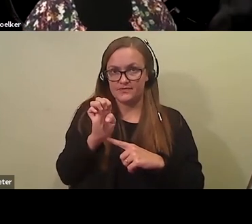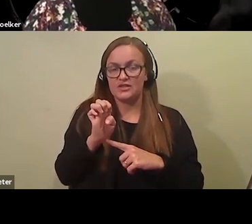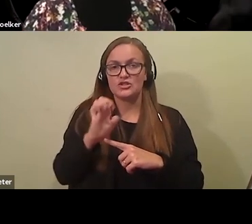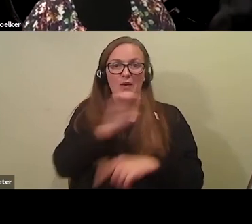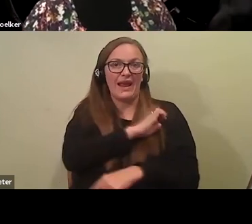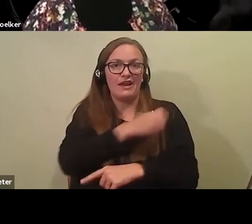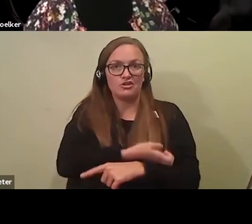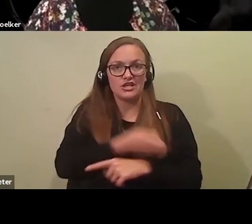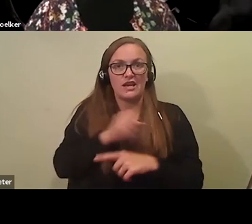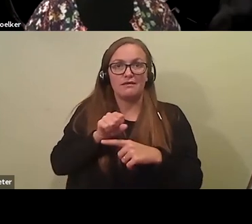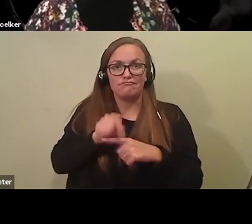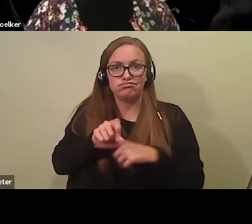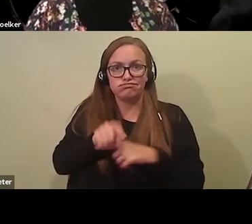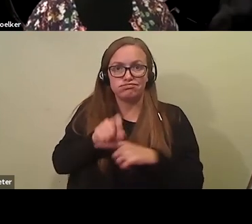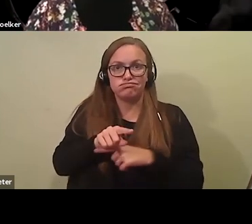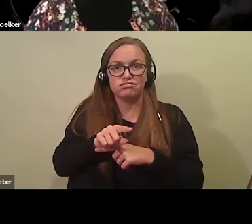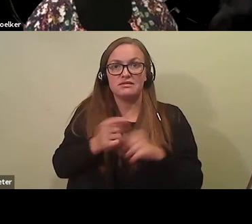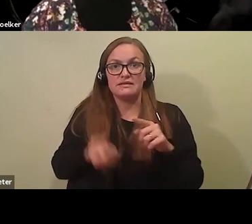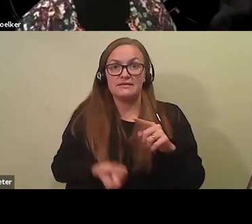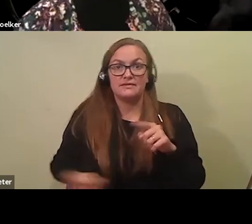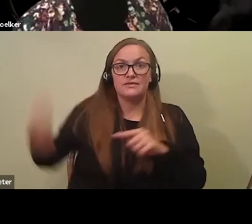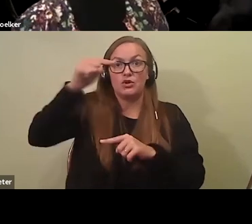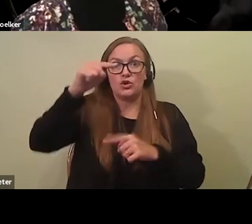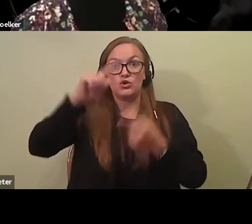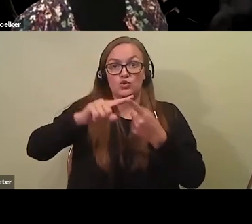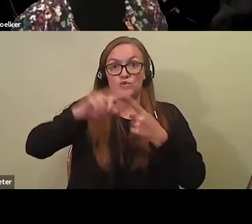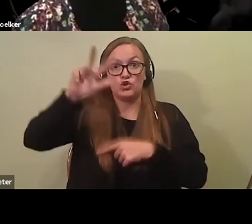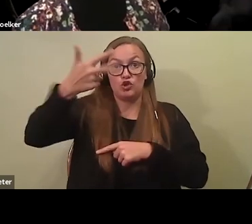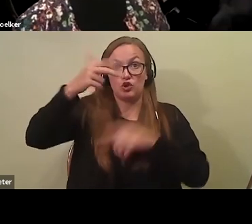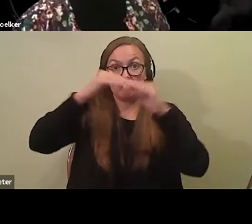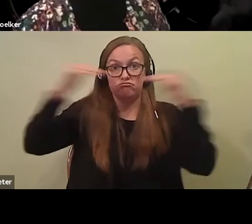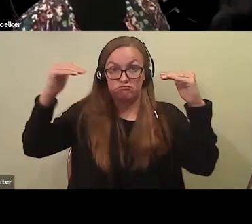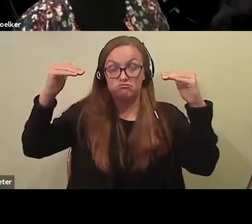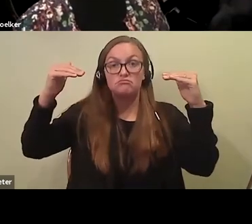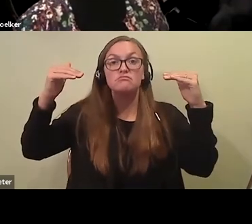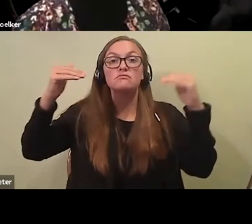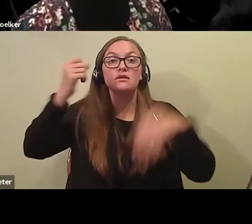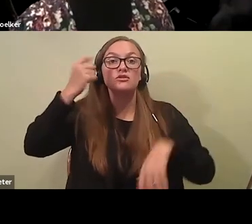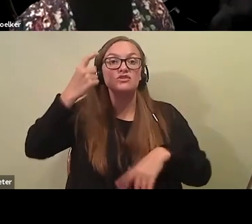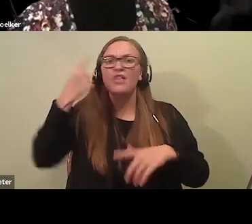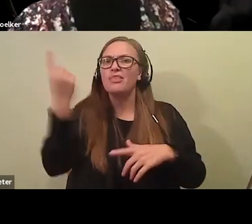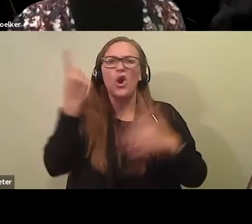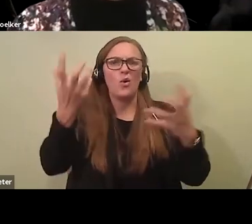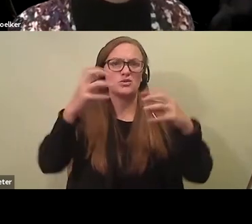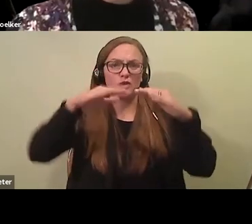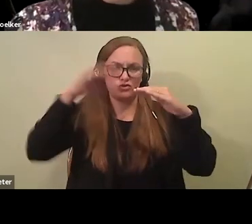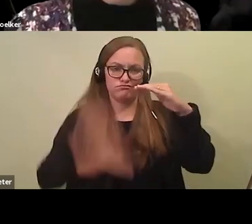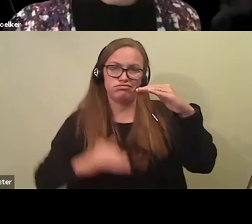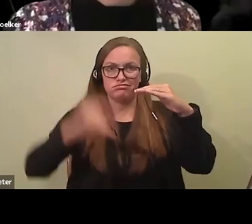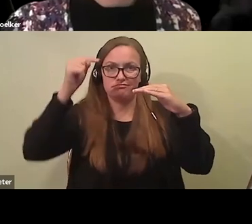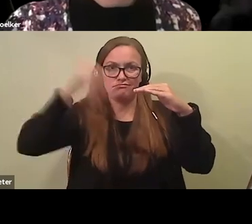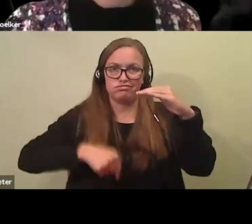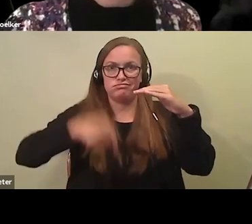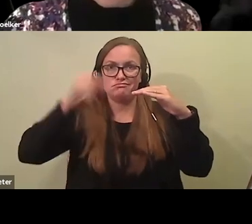energy, electrons go to the third floor. And immediately they always want to stay on the ground floor. So what